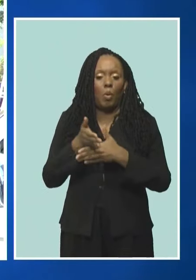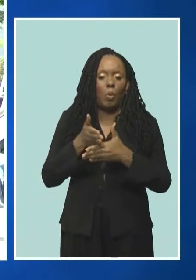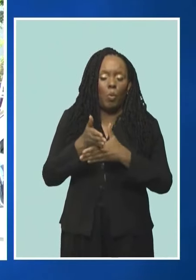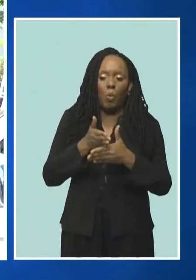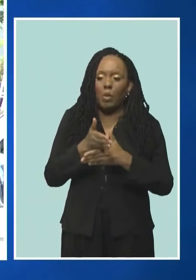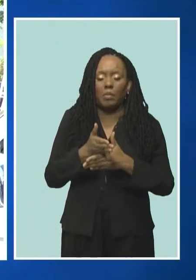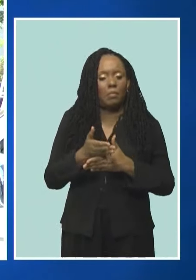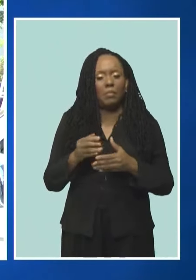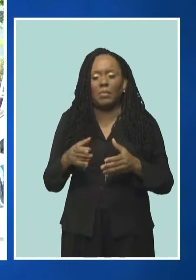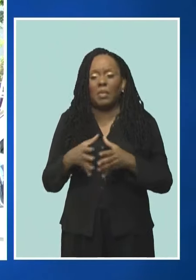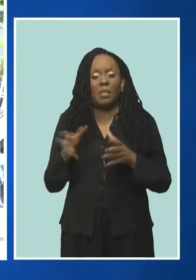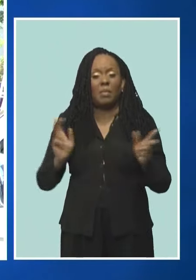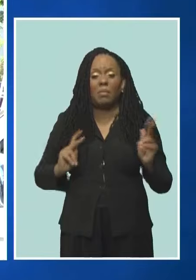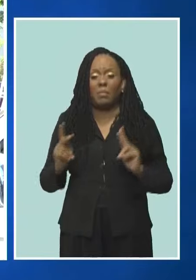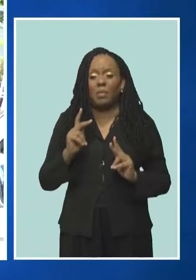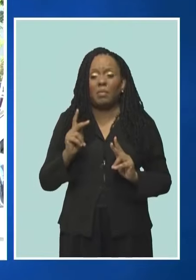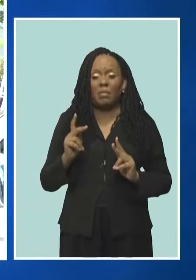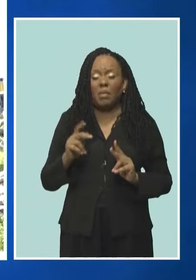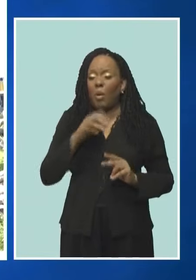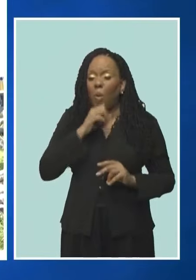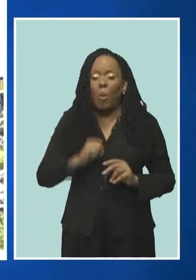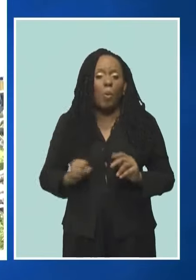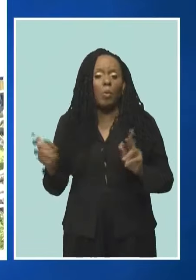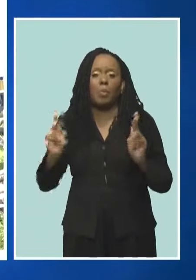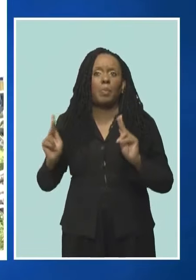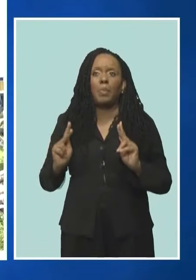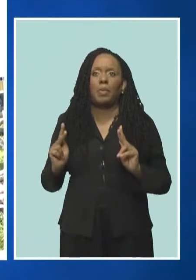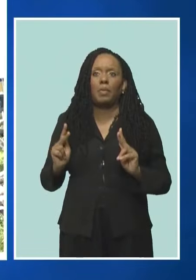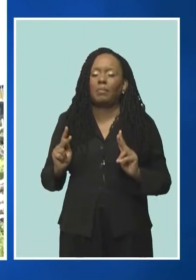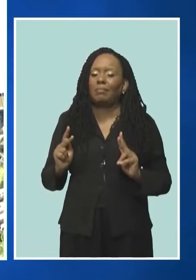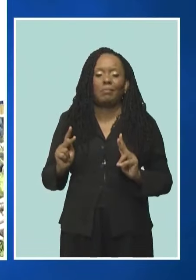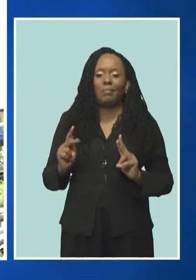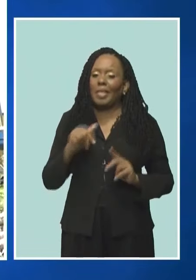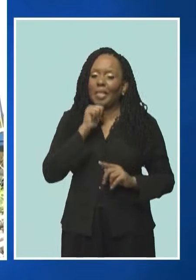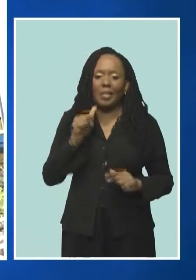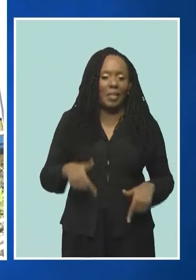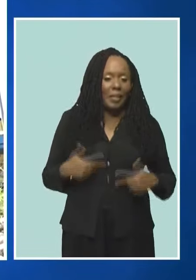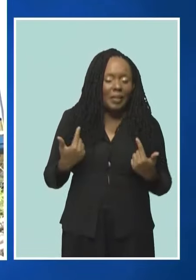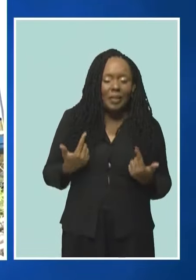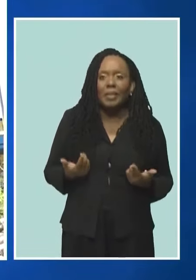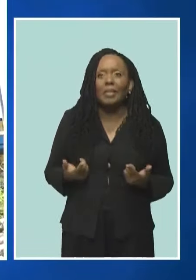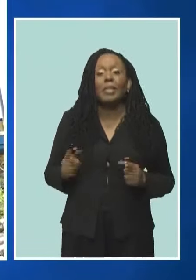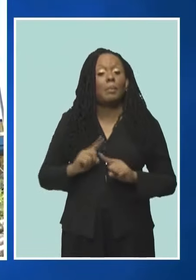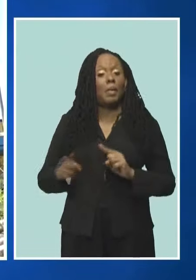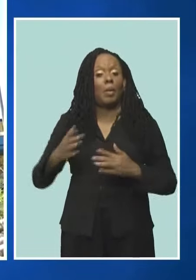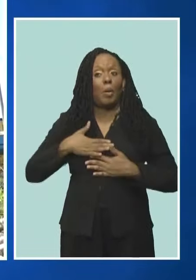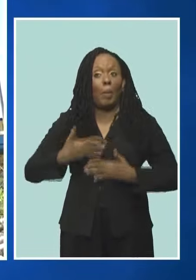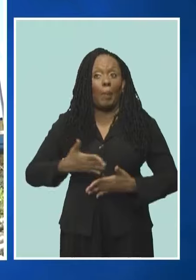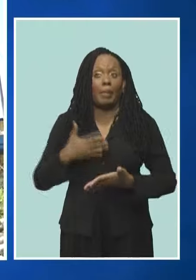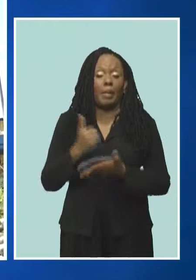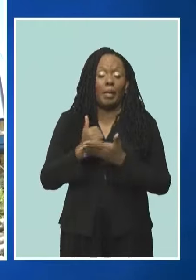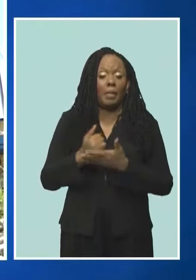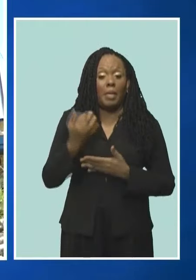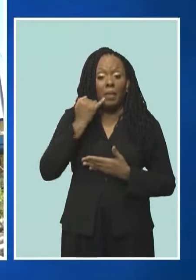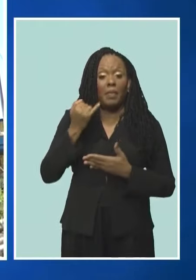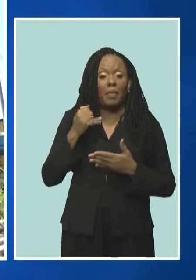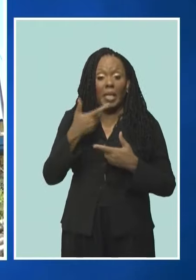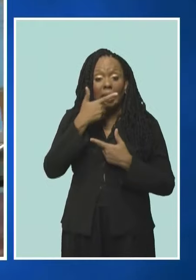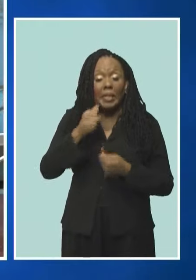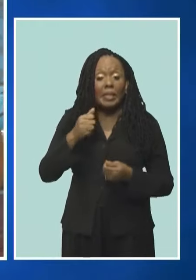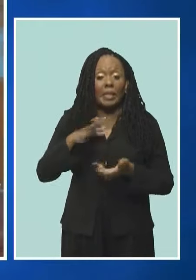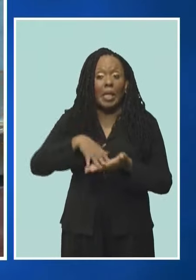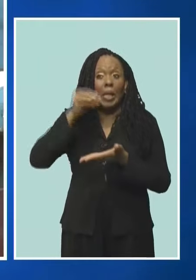and that's a dying trade here in Barbados. But Mr. Thompson says he's willing to assist those interested in learning to